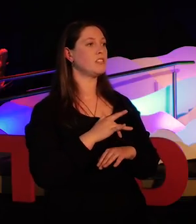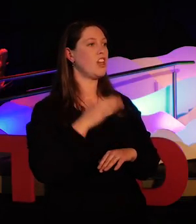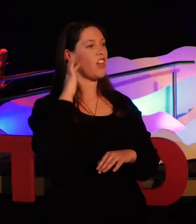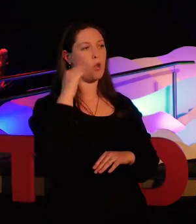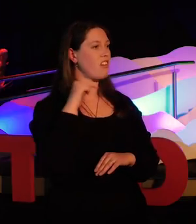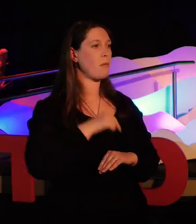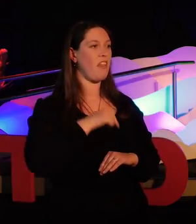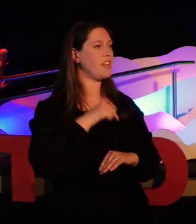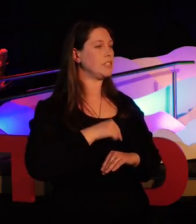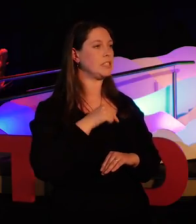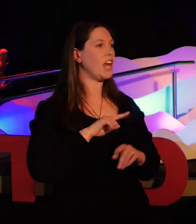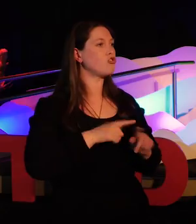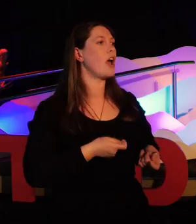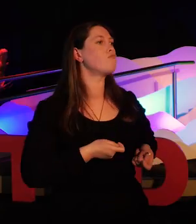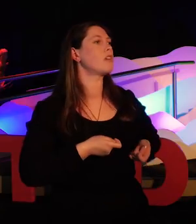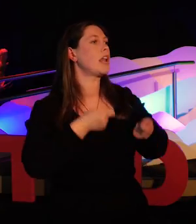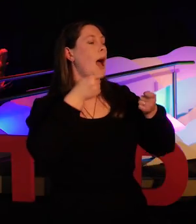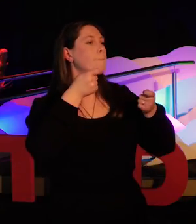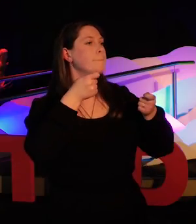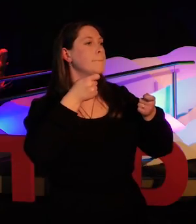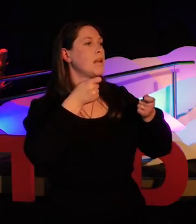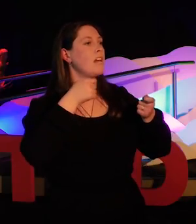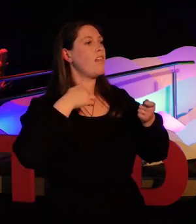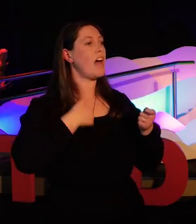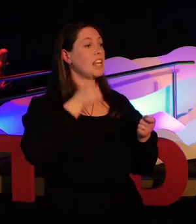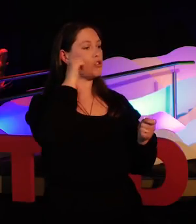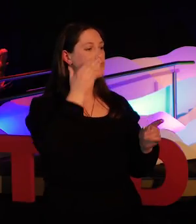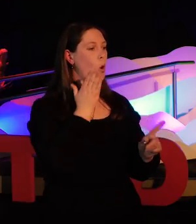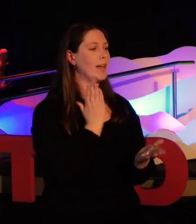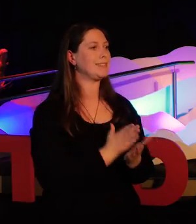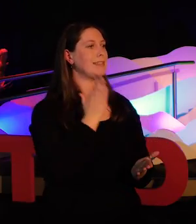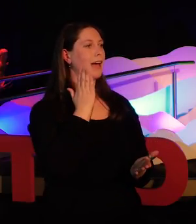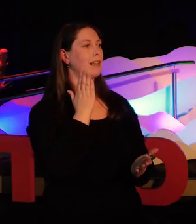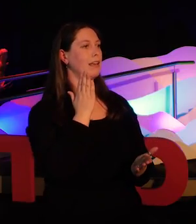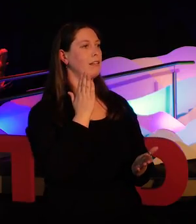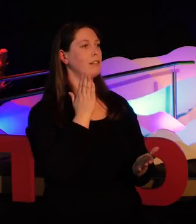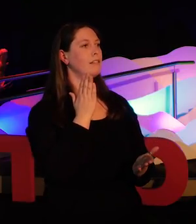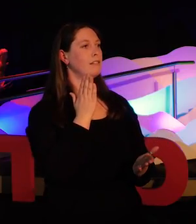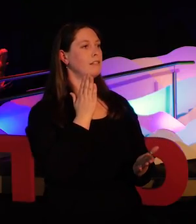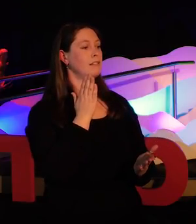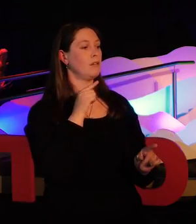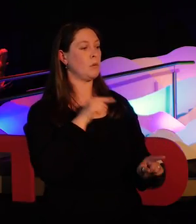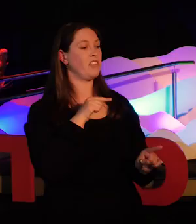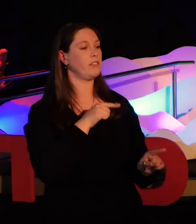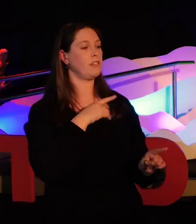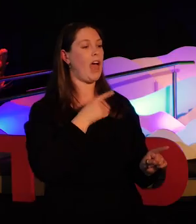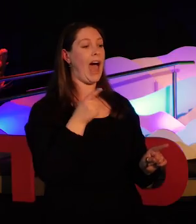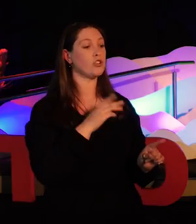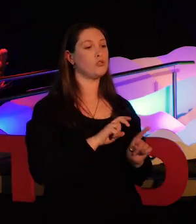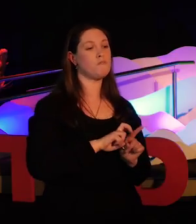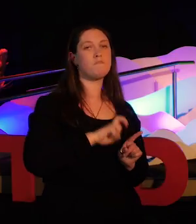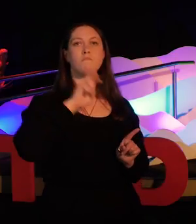don't dwell down here trying to lift it up. It needs to be exactly what it is. I can get here from